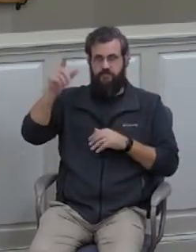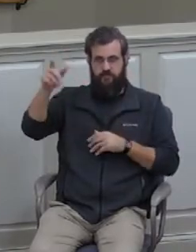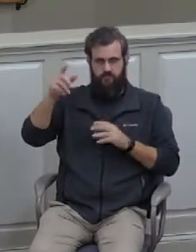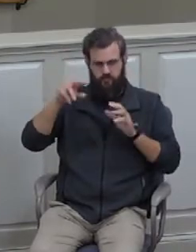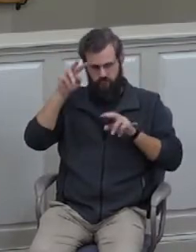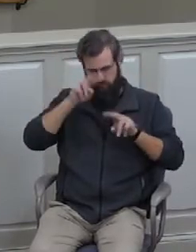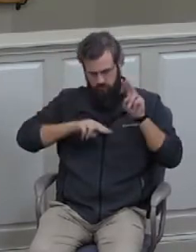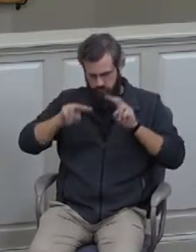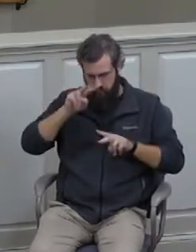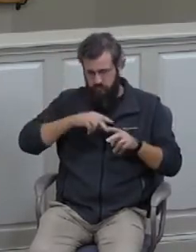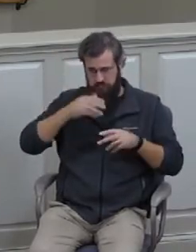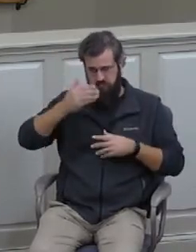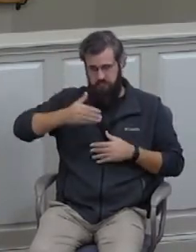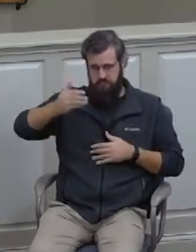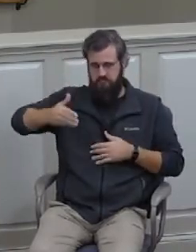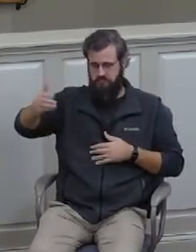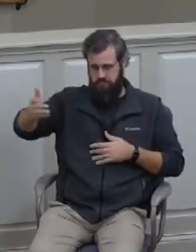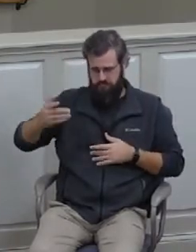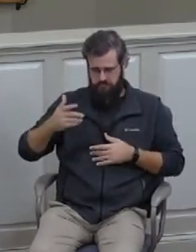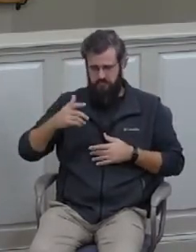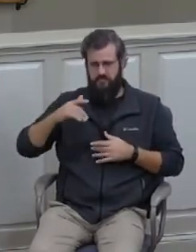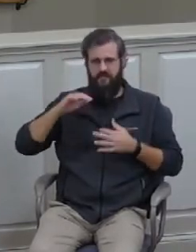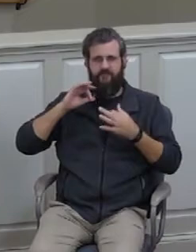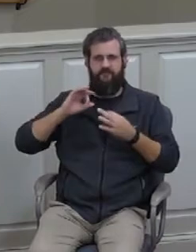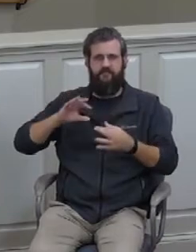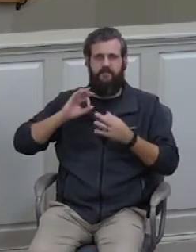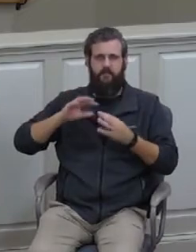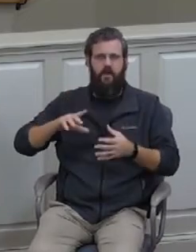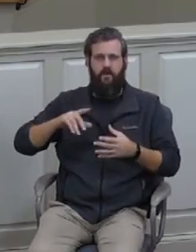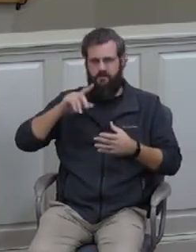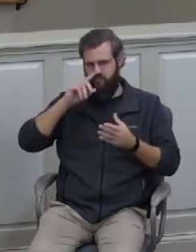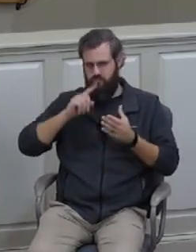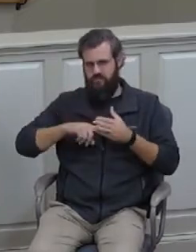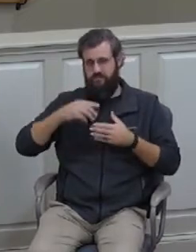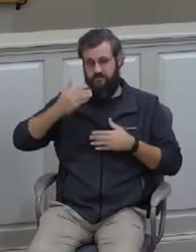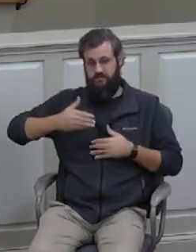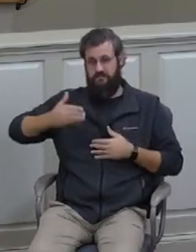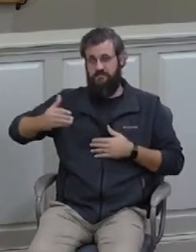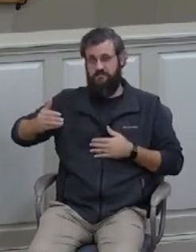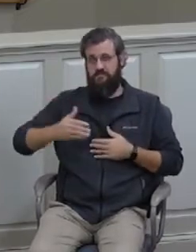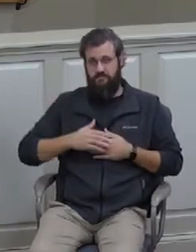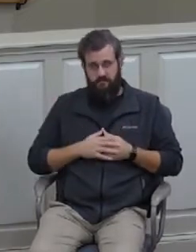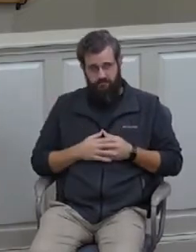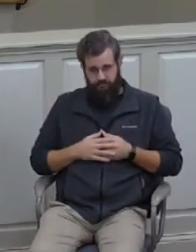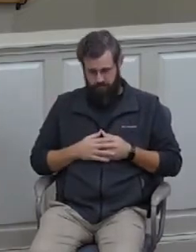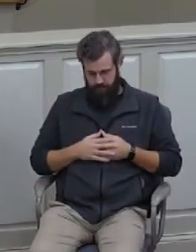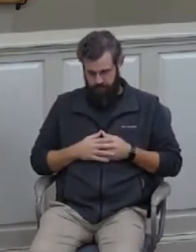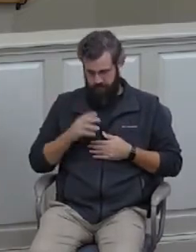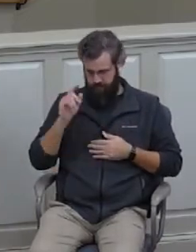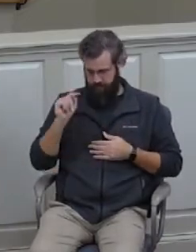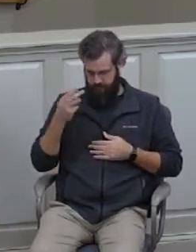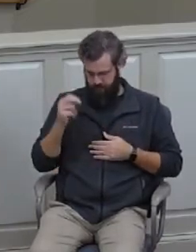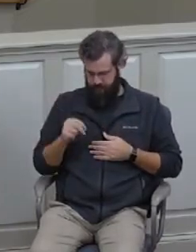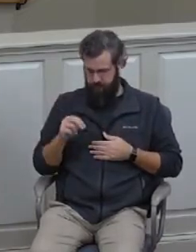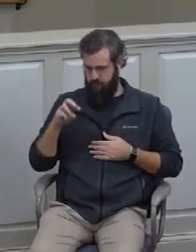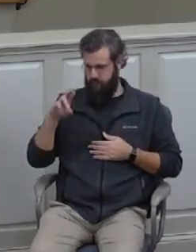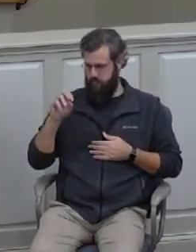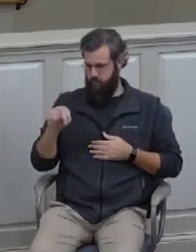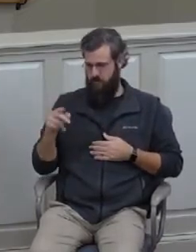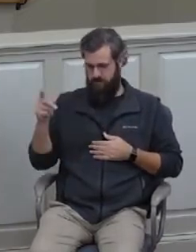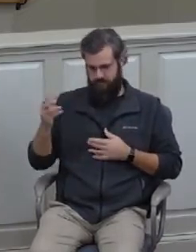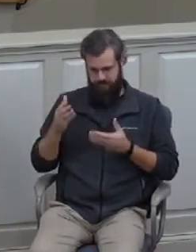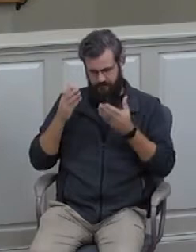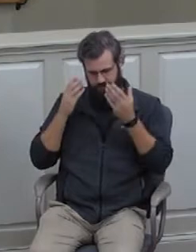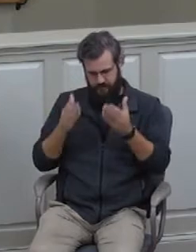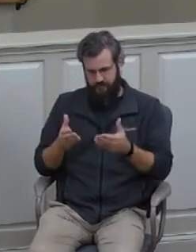as time goes on and continuing doing a feedback loop to check on that. And then Ron Scott recommended